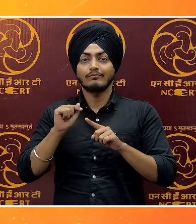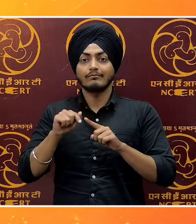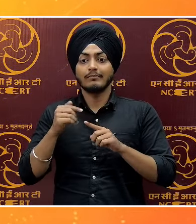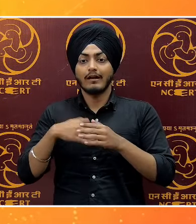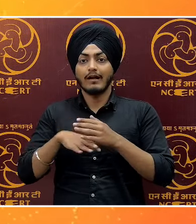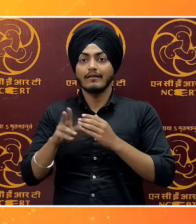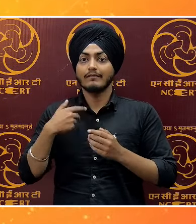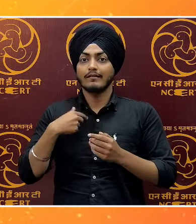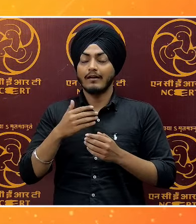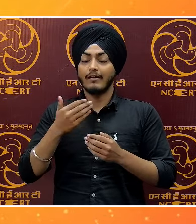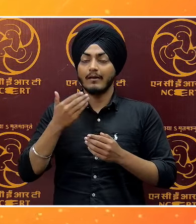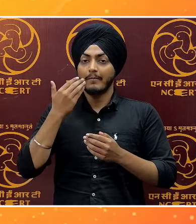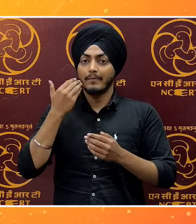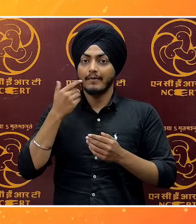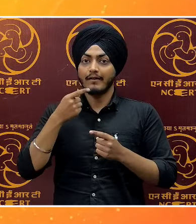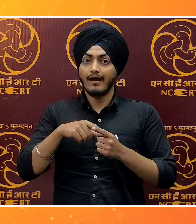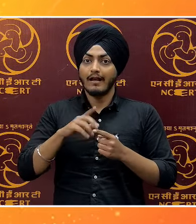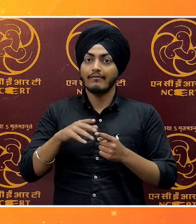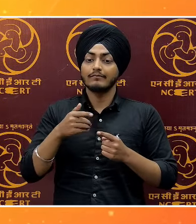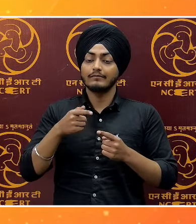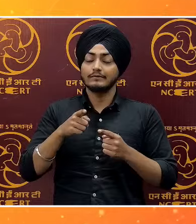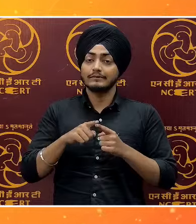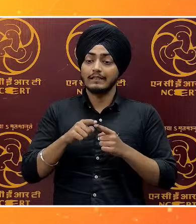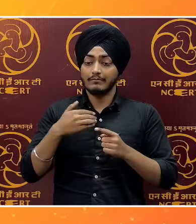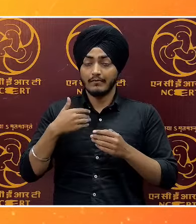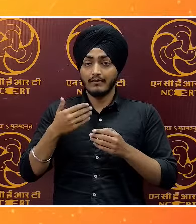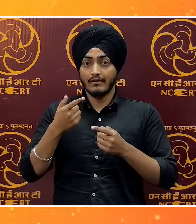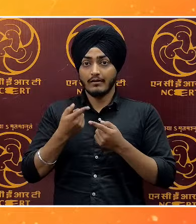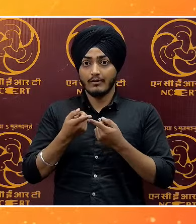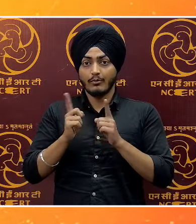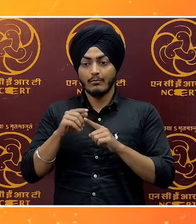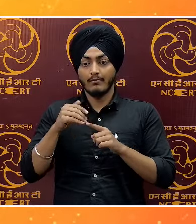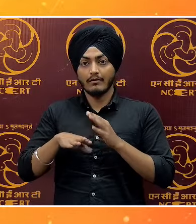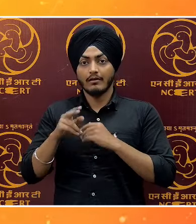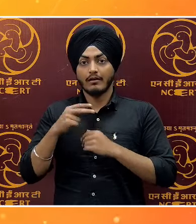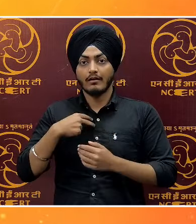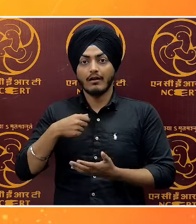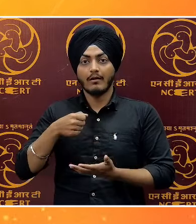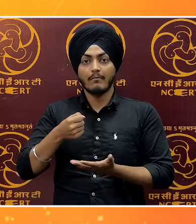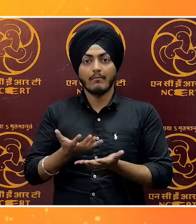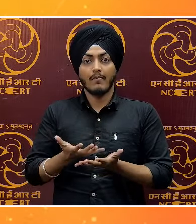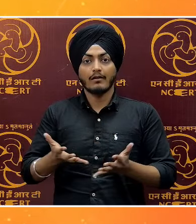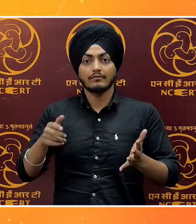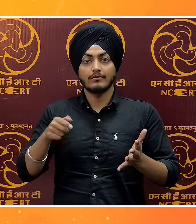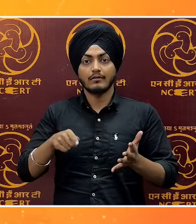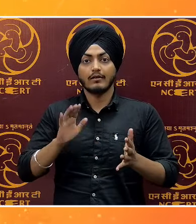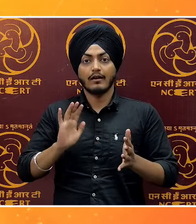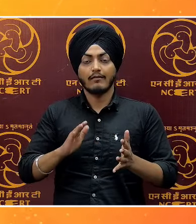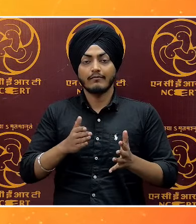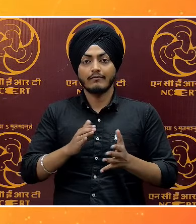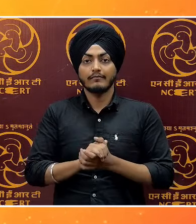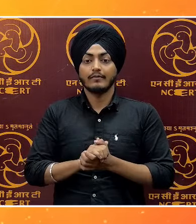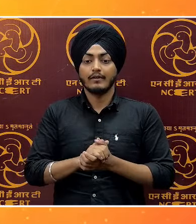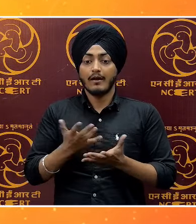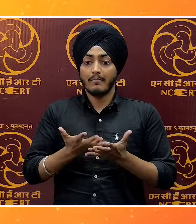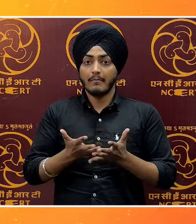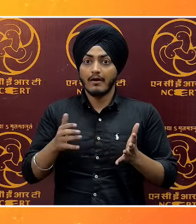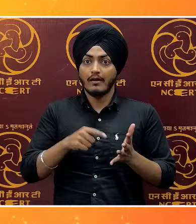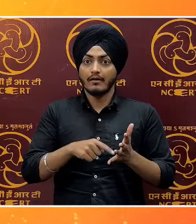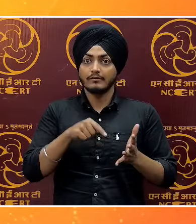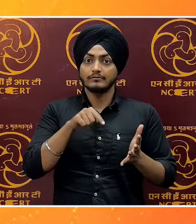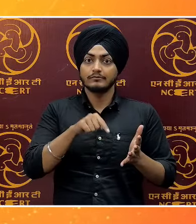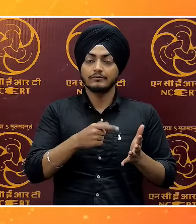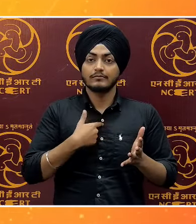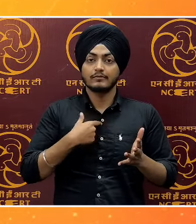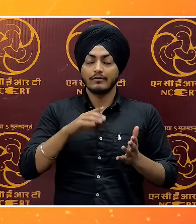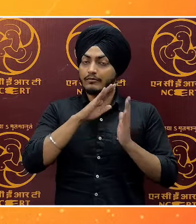In the basket, there are some flowers. Flowers in a basket, basket on the bed in the